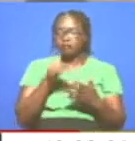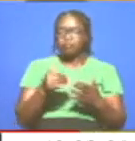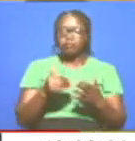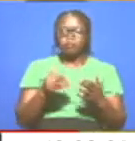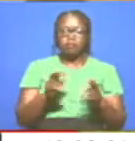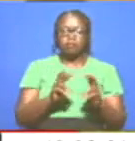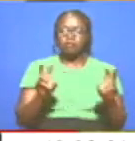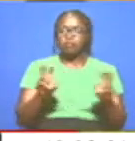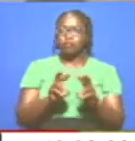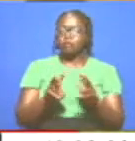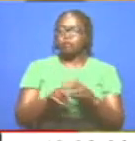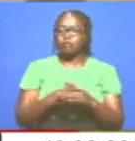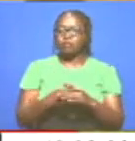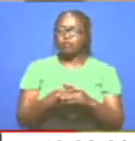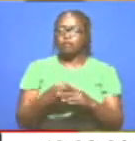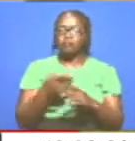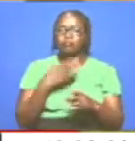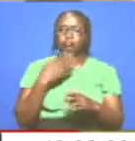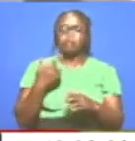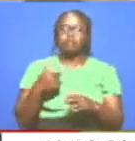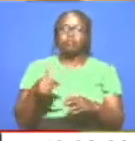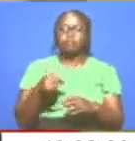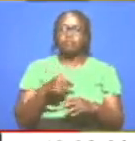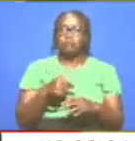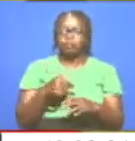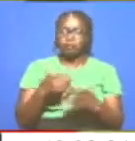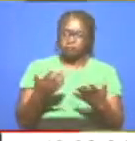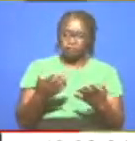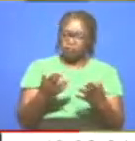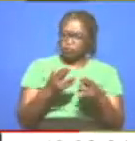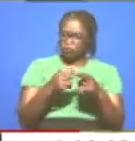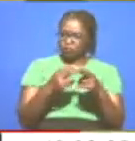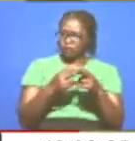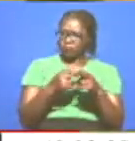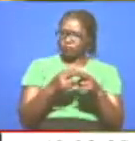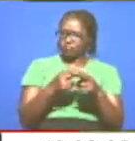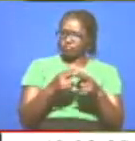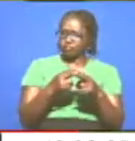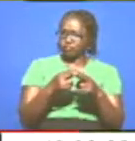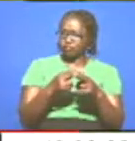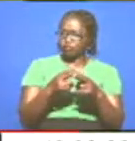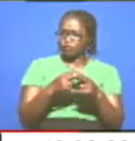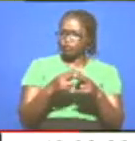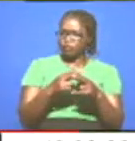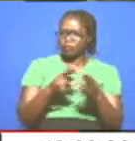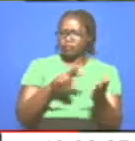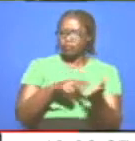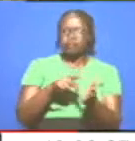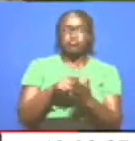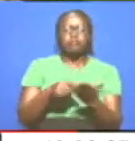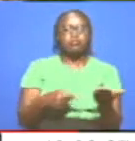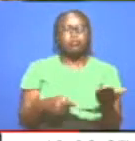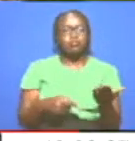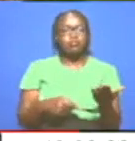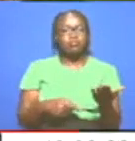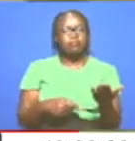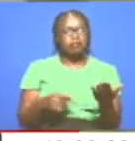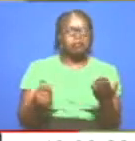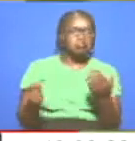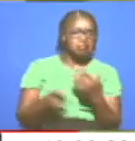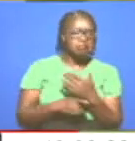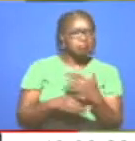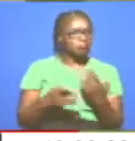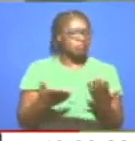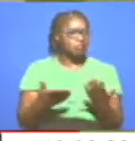started looking for us. So hopefully very soon, very, very soon, when I say very soon, means within a month